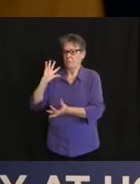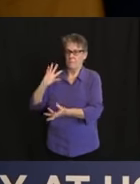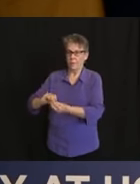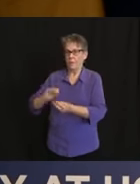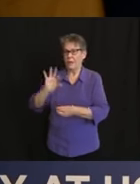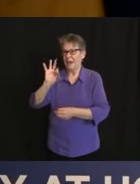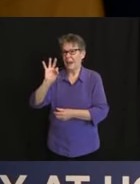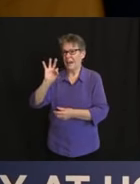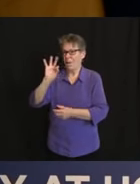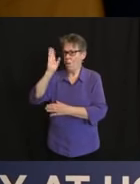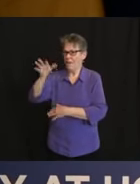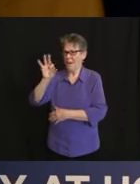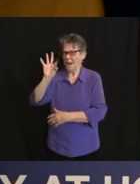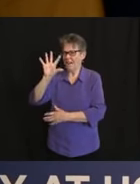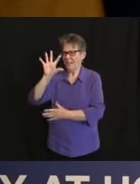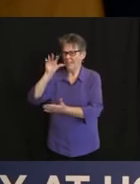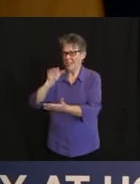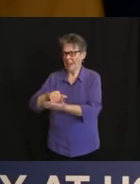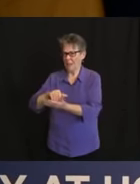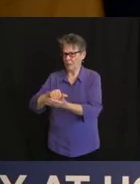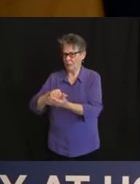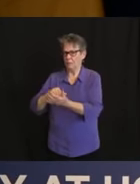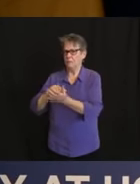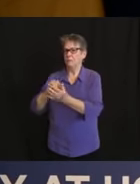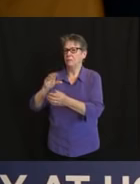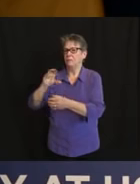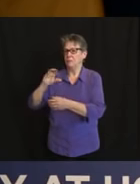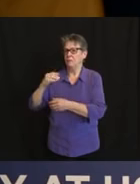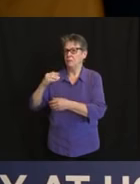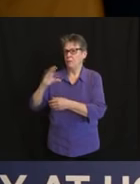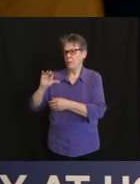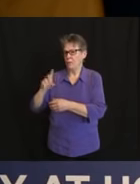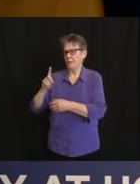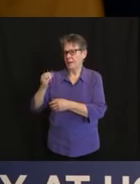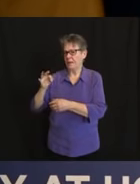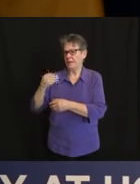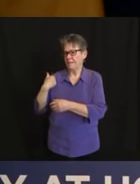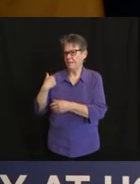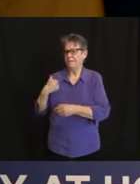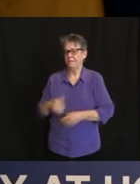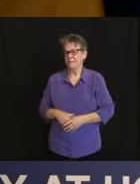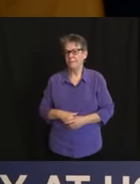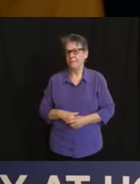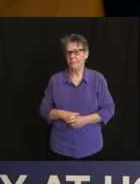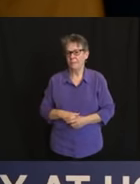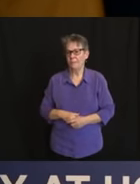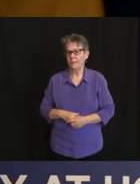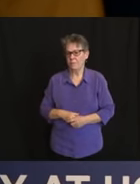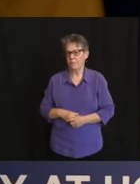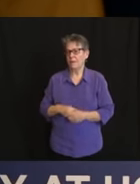Sadly, 314 new deaths are reported today by the department for a total of